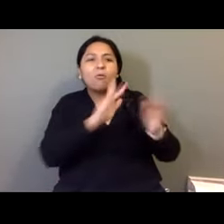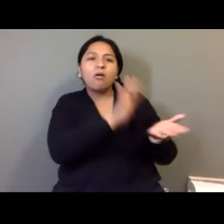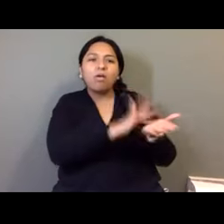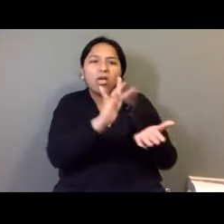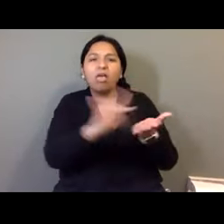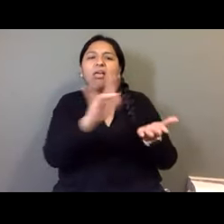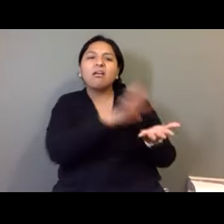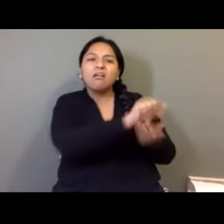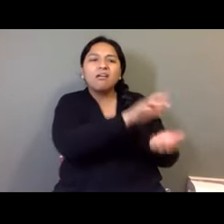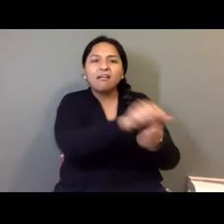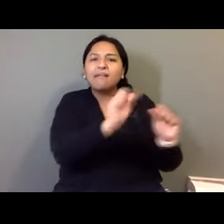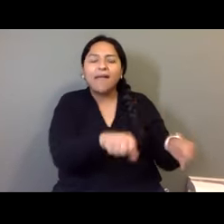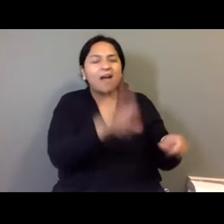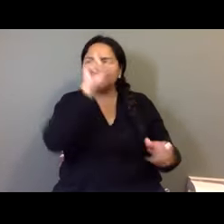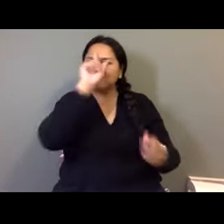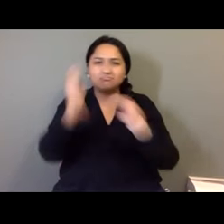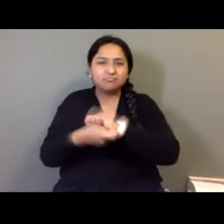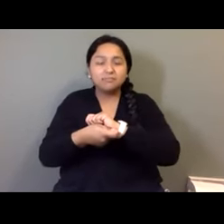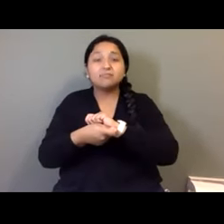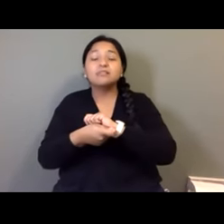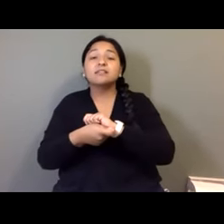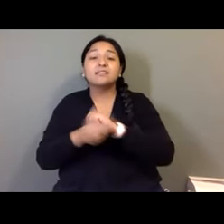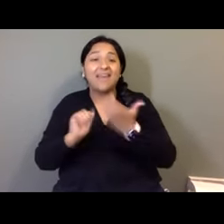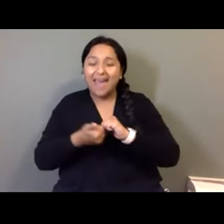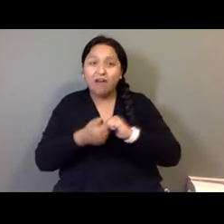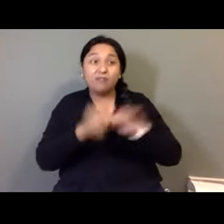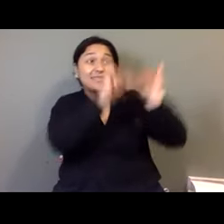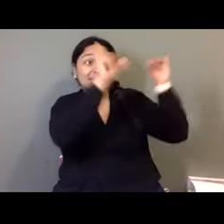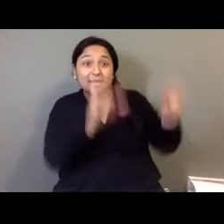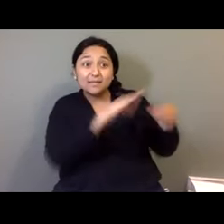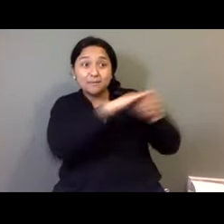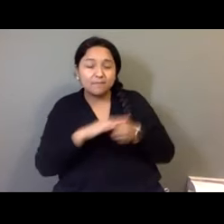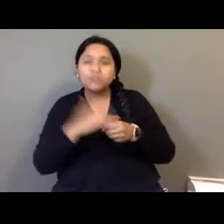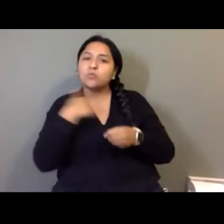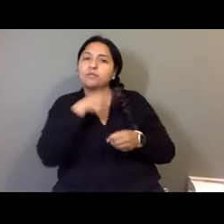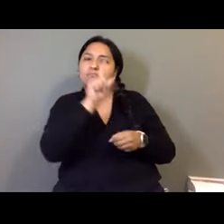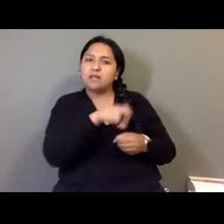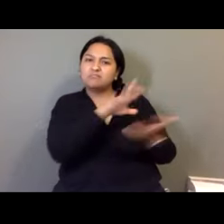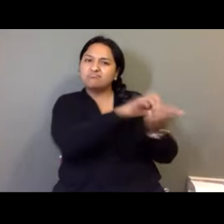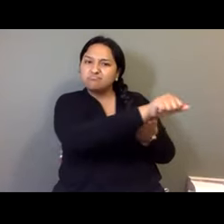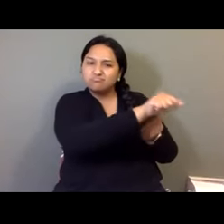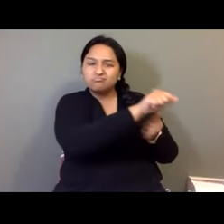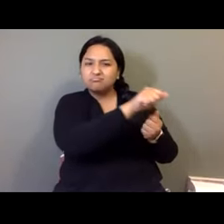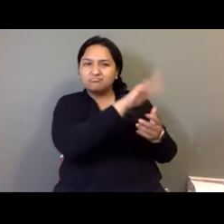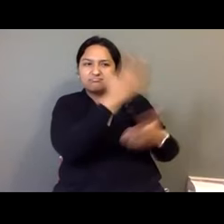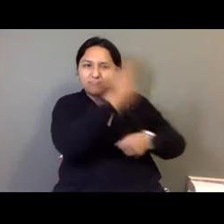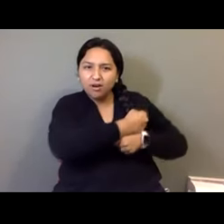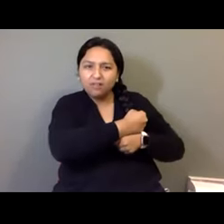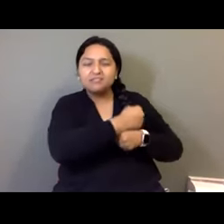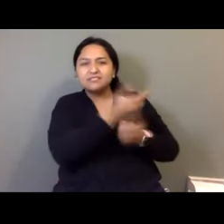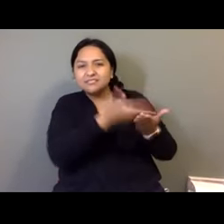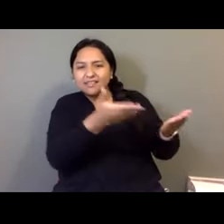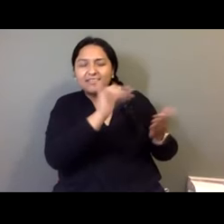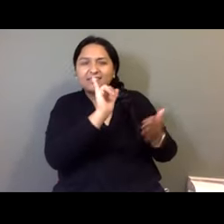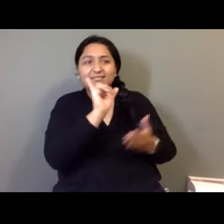to do that, we have to dismantle the things that are keeping us from that, the things that are keeping us all conditioned in this society